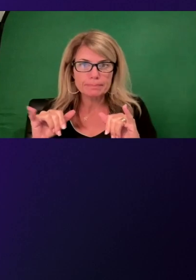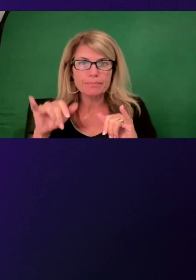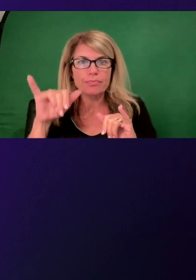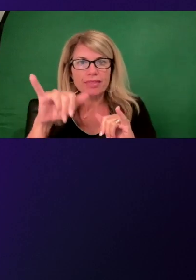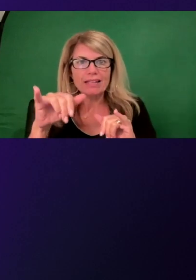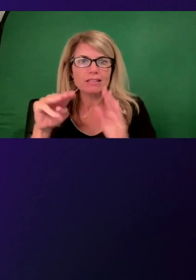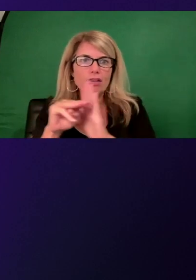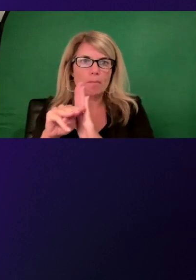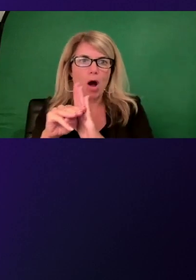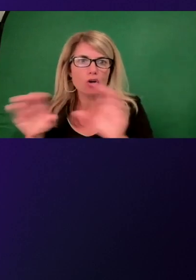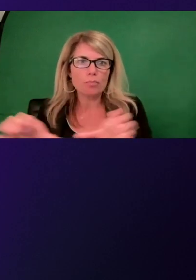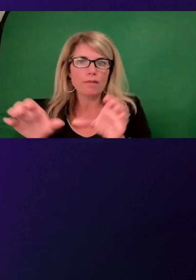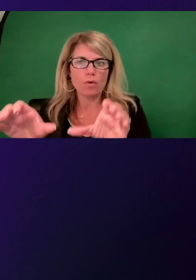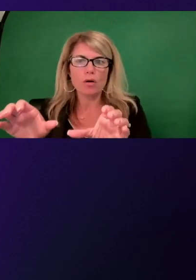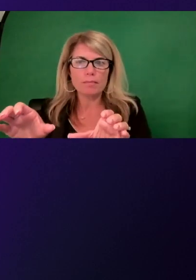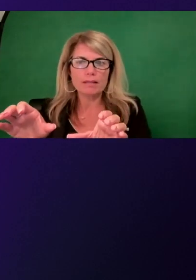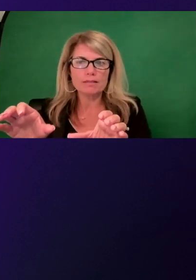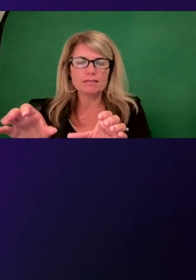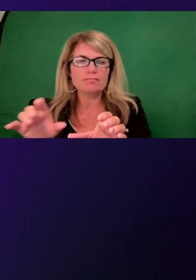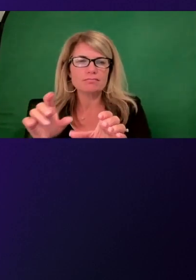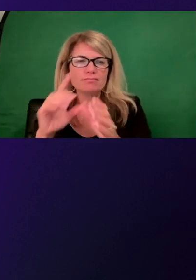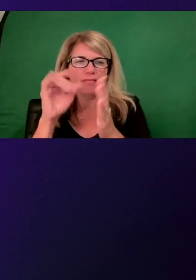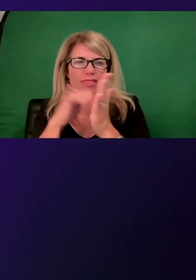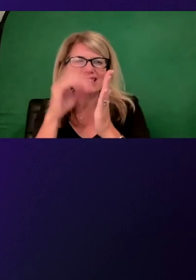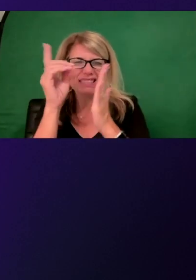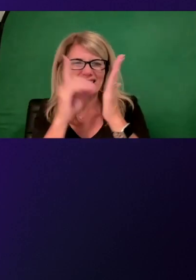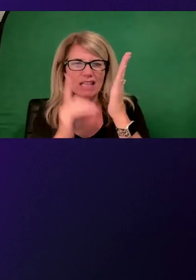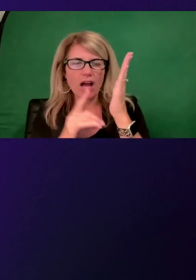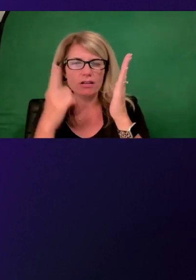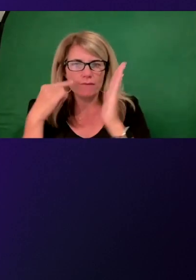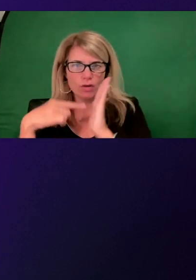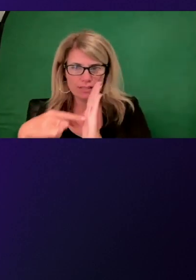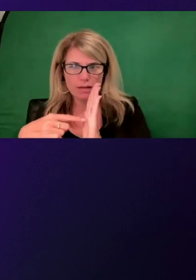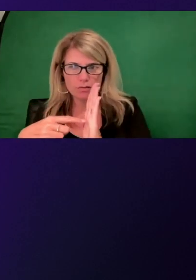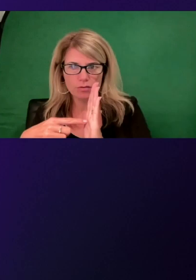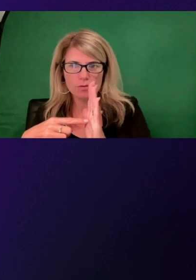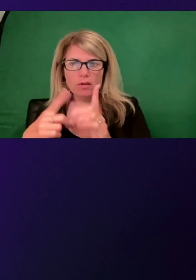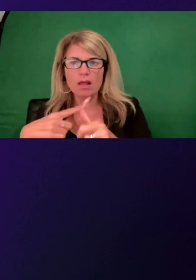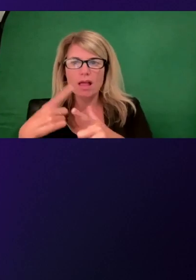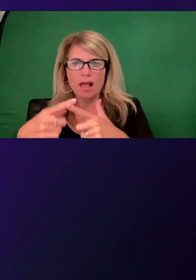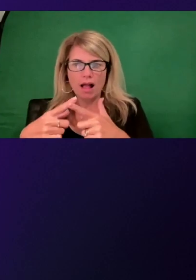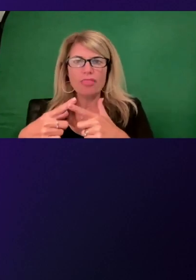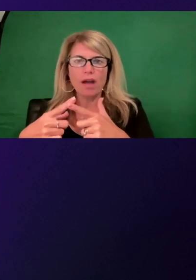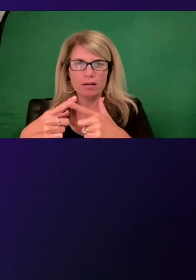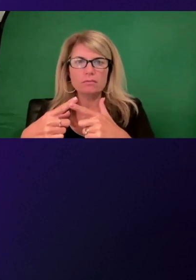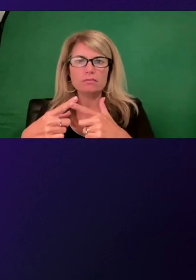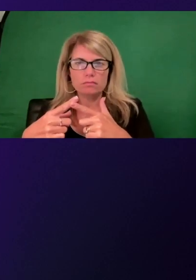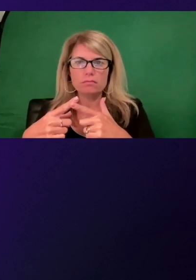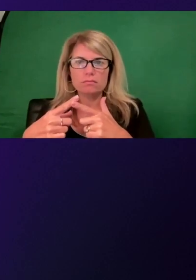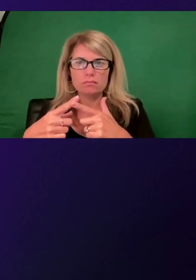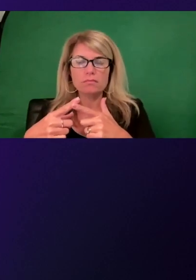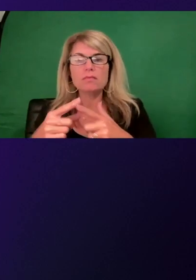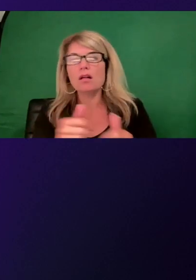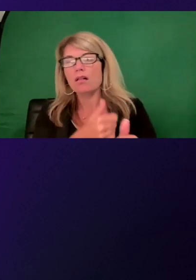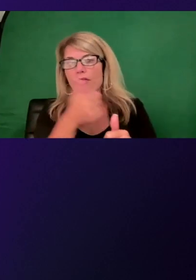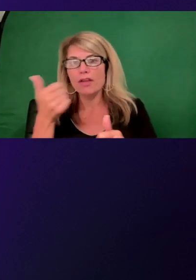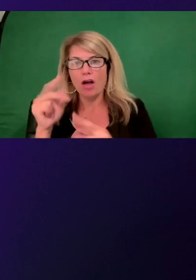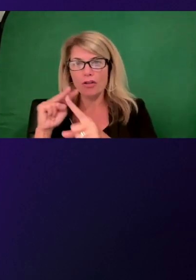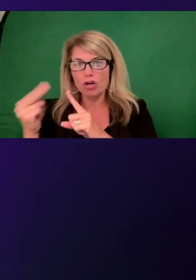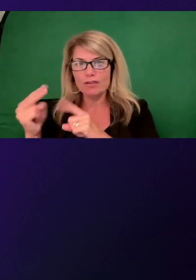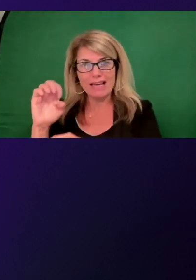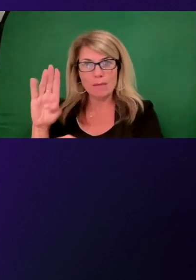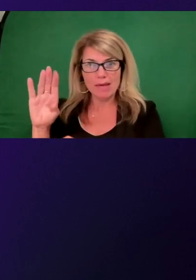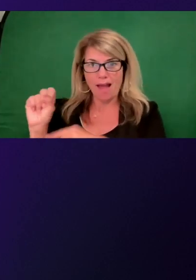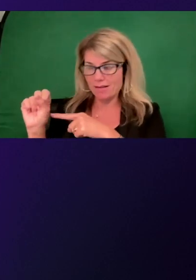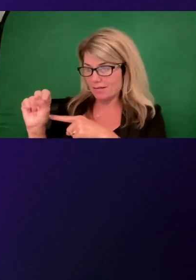actually designed for that size of instance. They'll get the entire performance there. Whereas on the other hand, with EBS, the pricing model is a